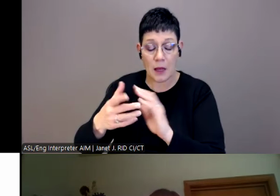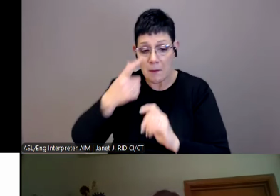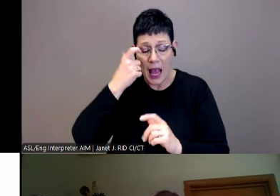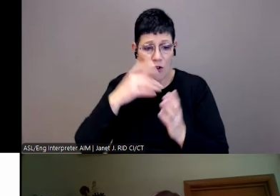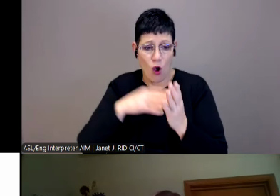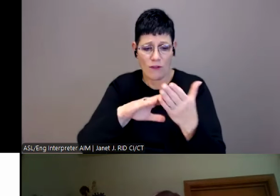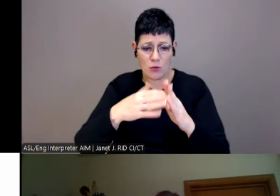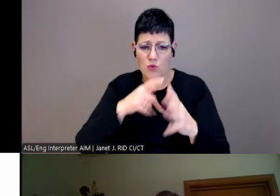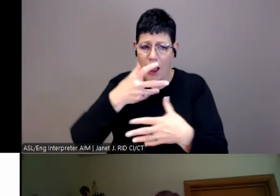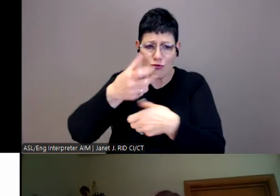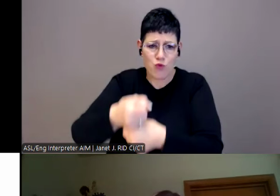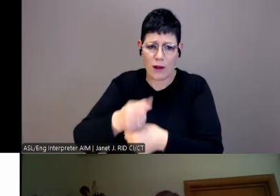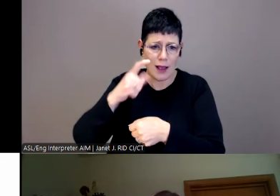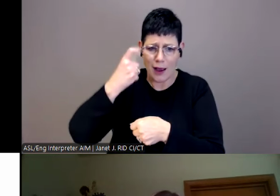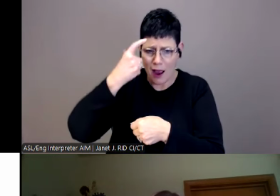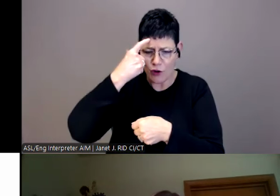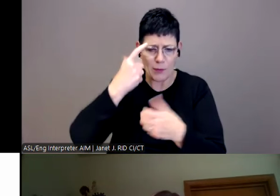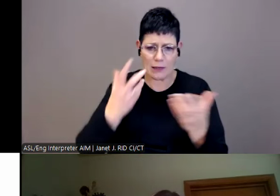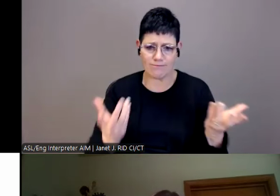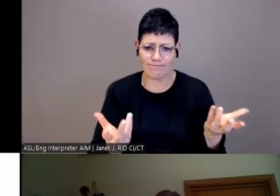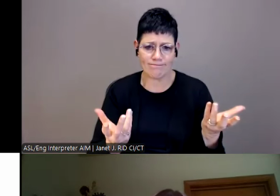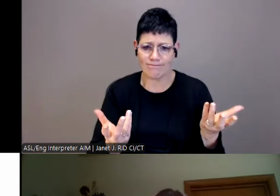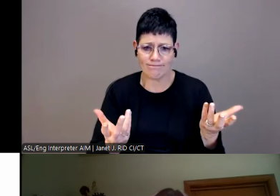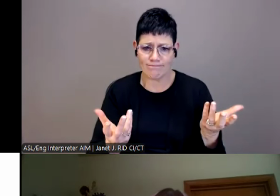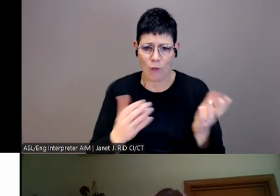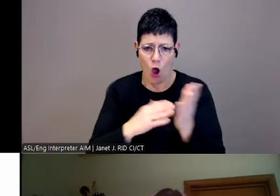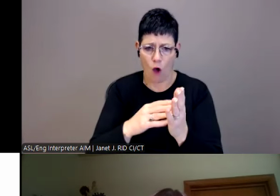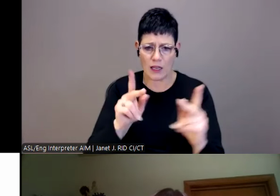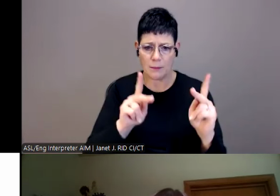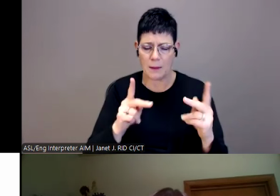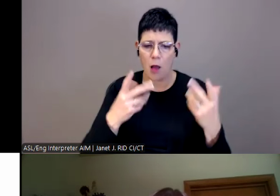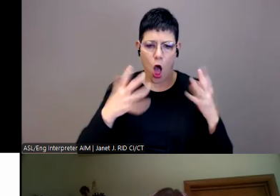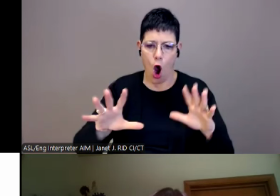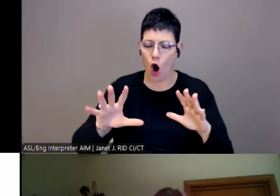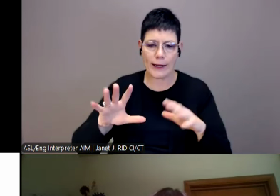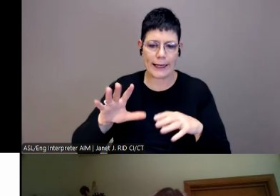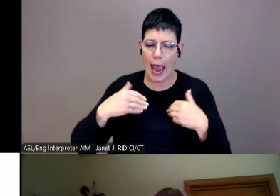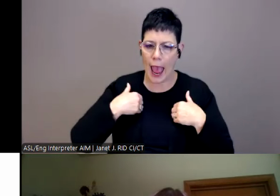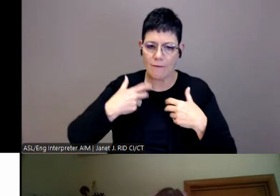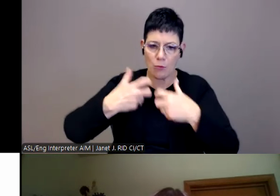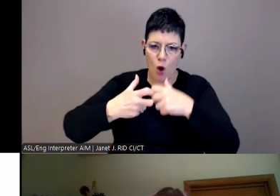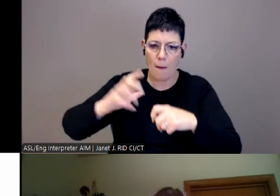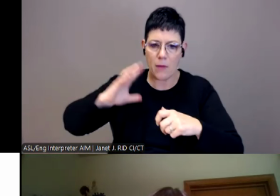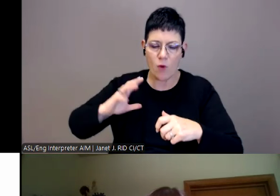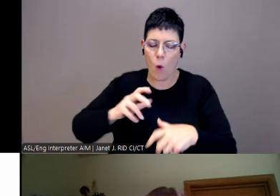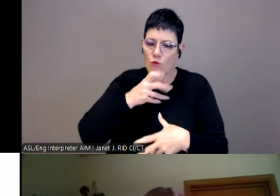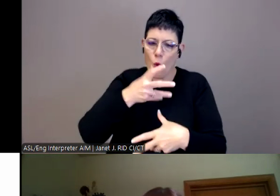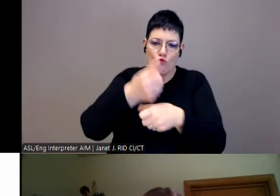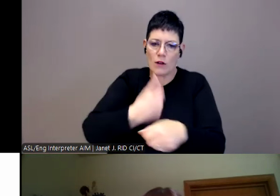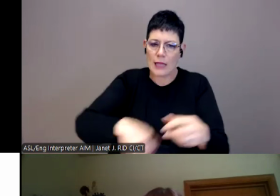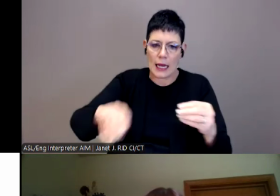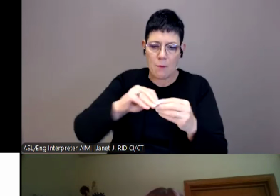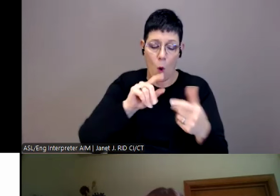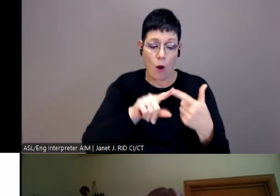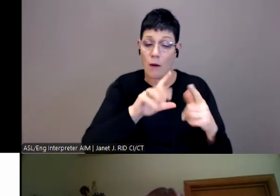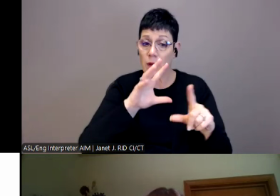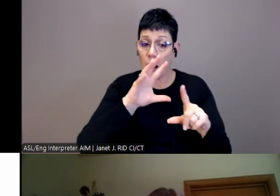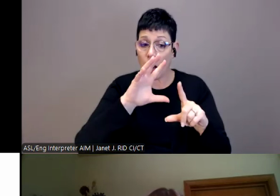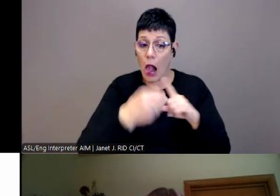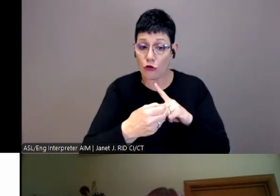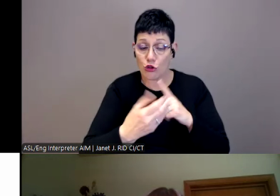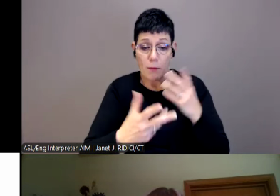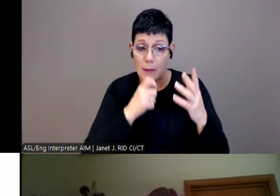There's a reason that people don't trust you coming into their communities. There's a reason certain cultural groups or ethnic groups don't